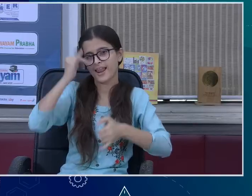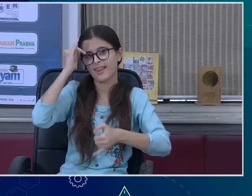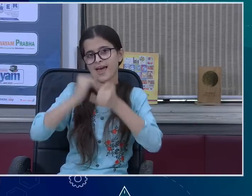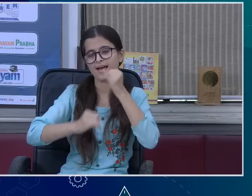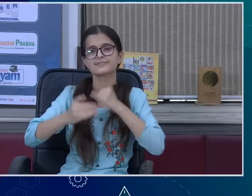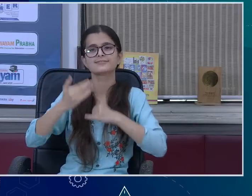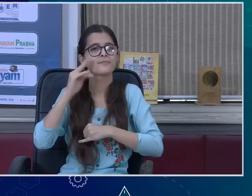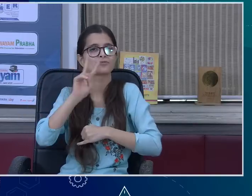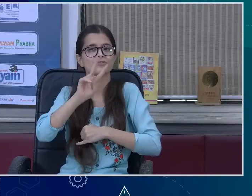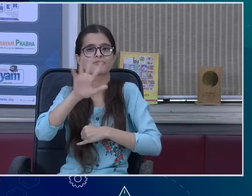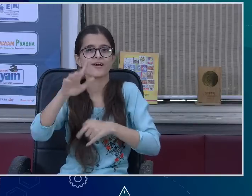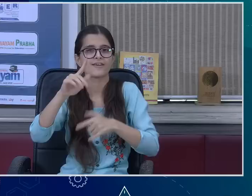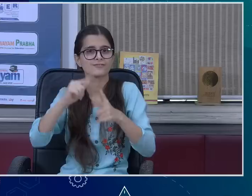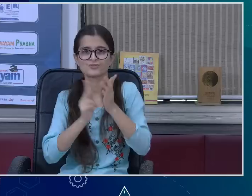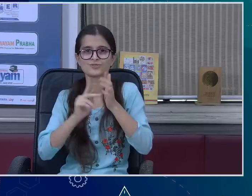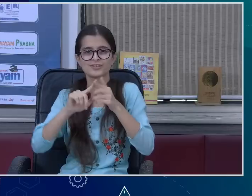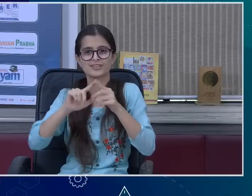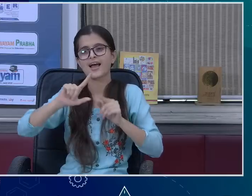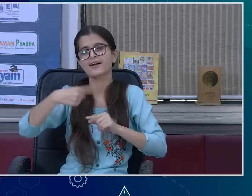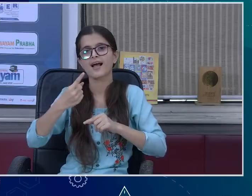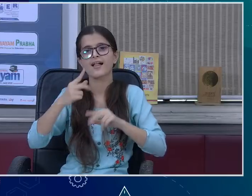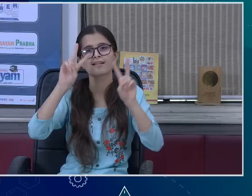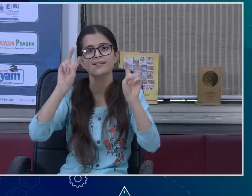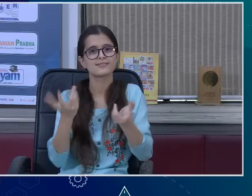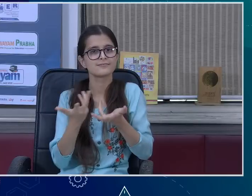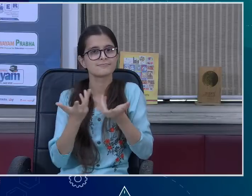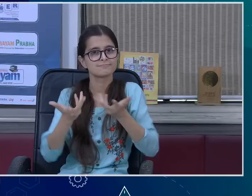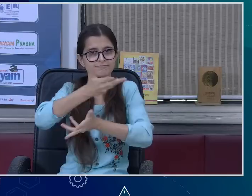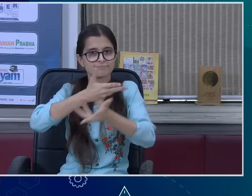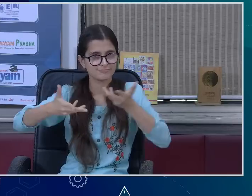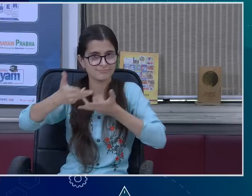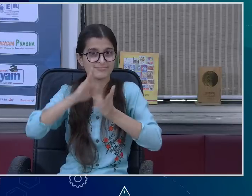of June. And tomorrow the topic we'll be having to discuss